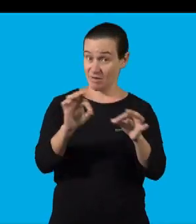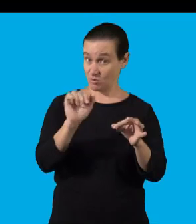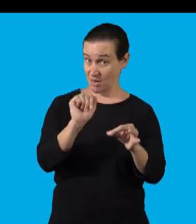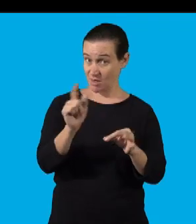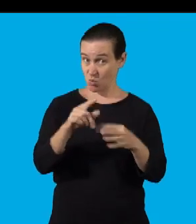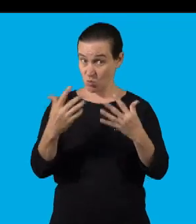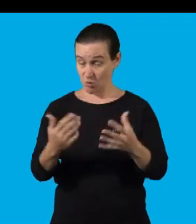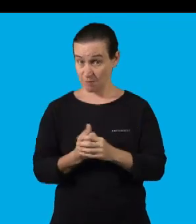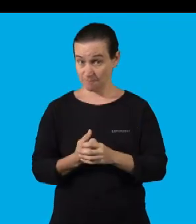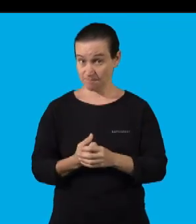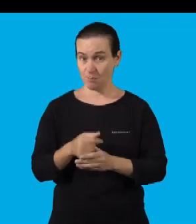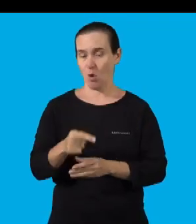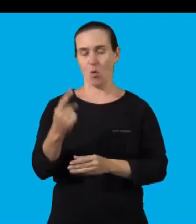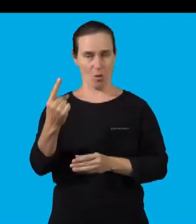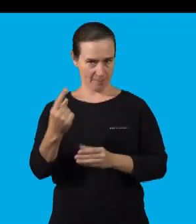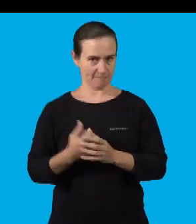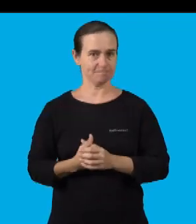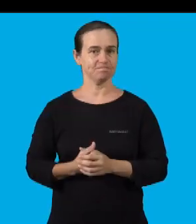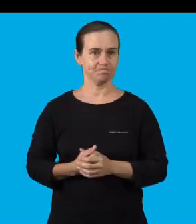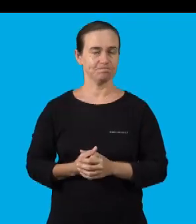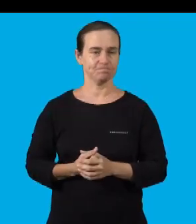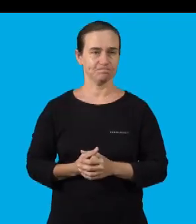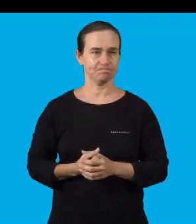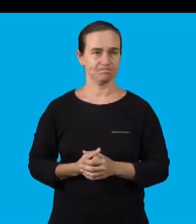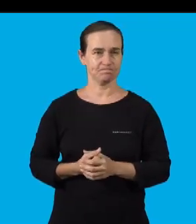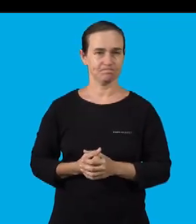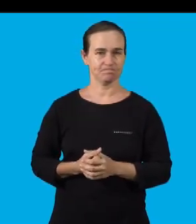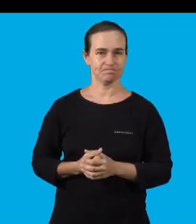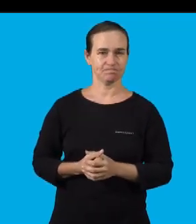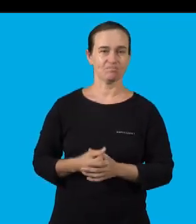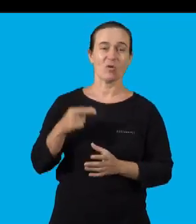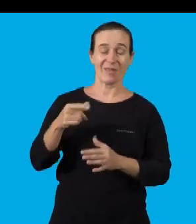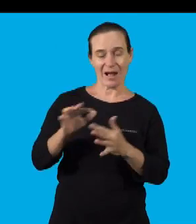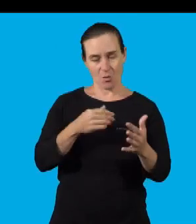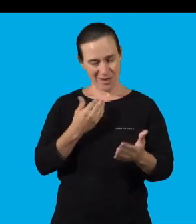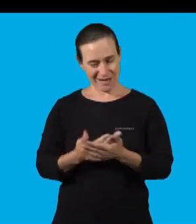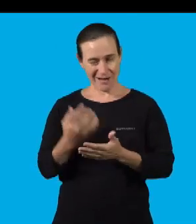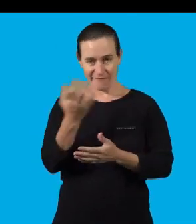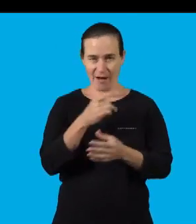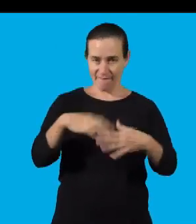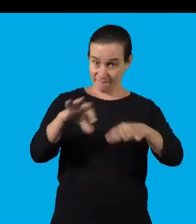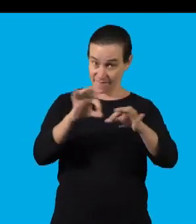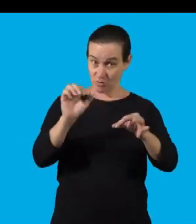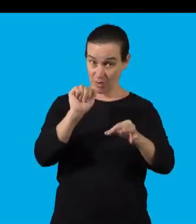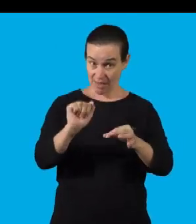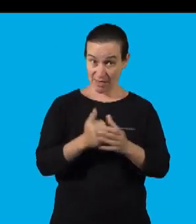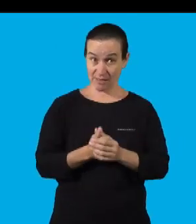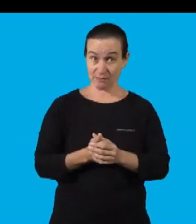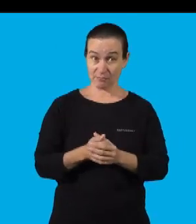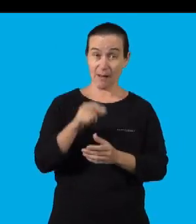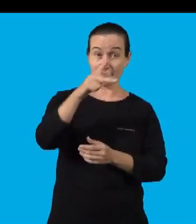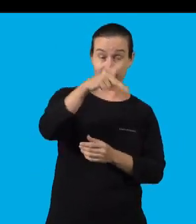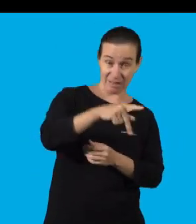there is going to be 1. So that is us now finding the values of a, which is 1, of p, which is